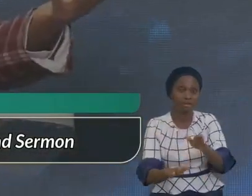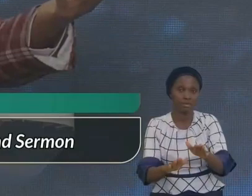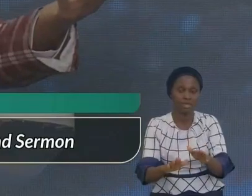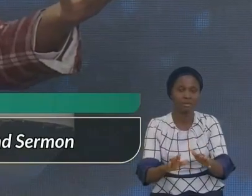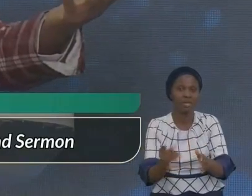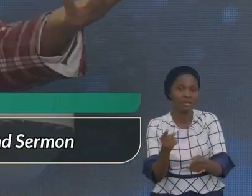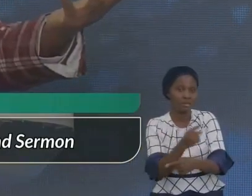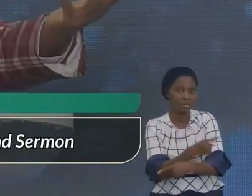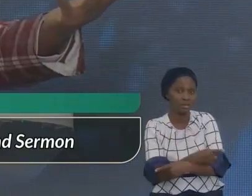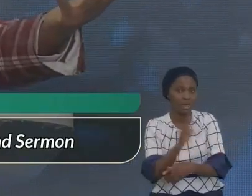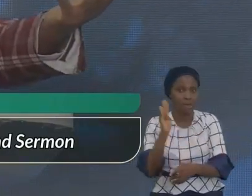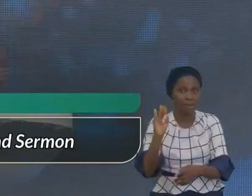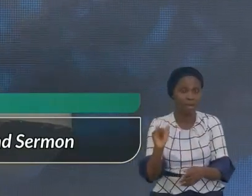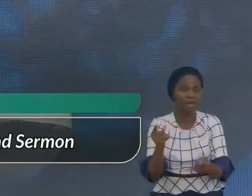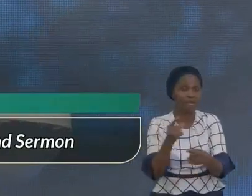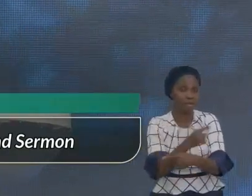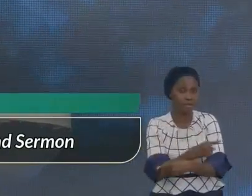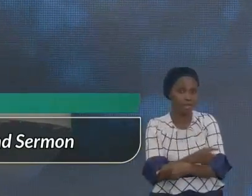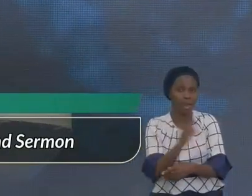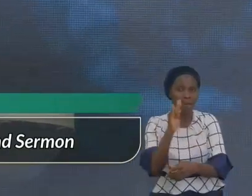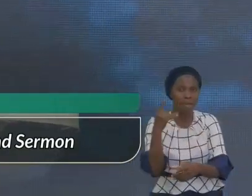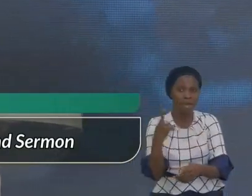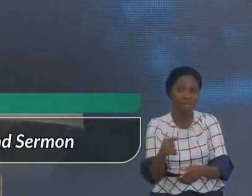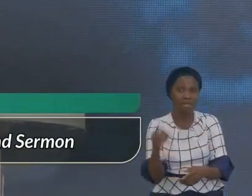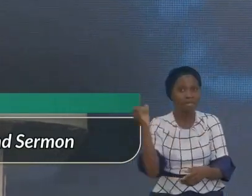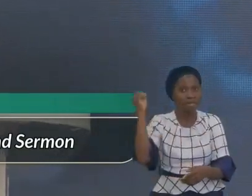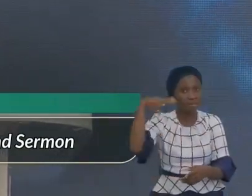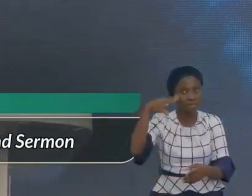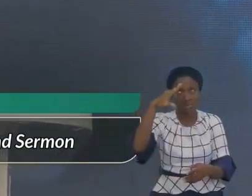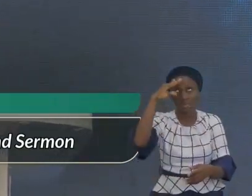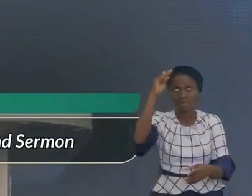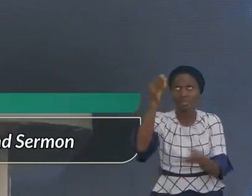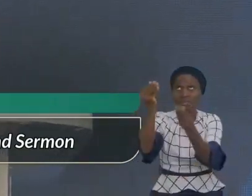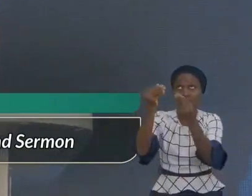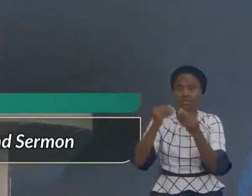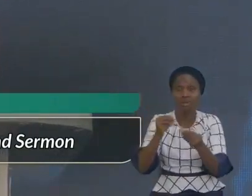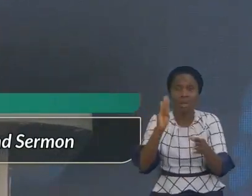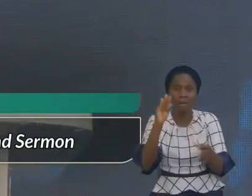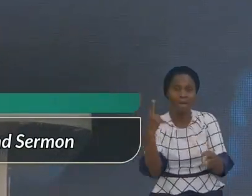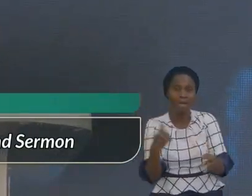the goodness of his life, penetrating our lives,